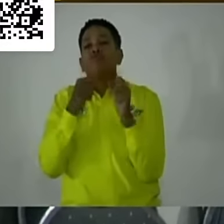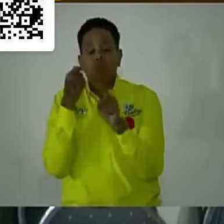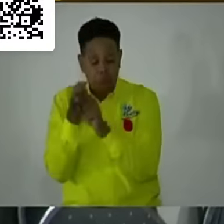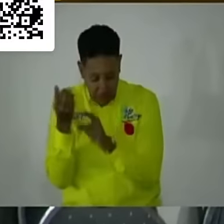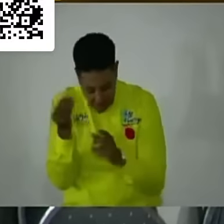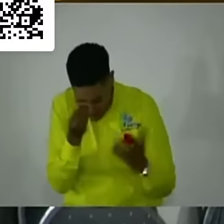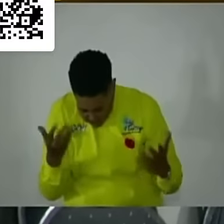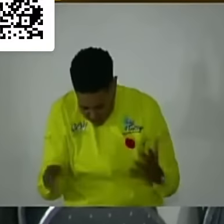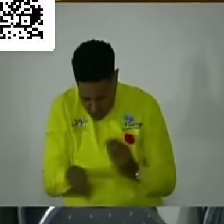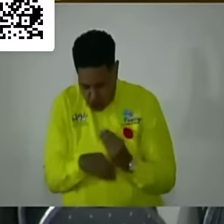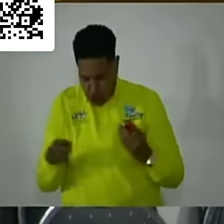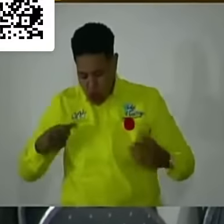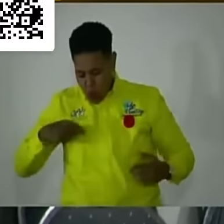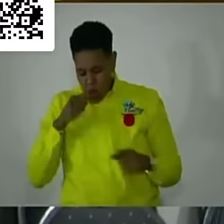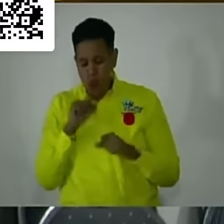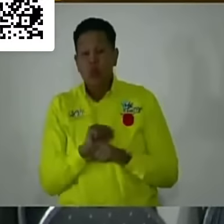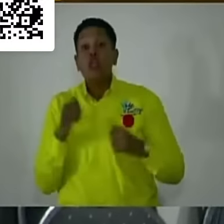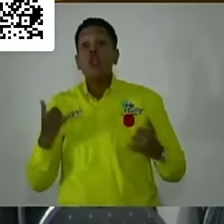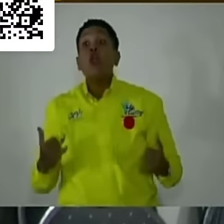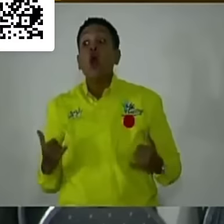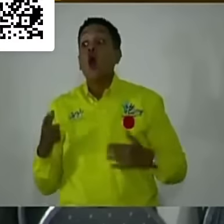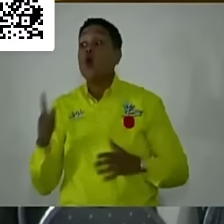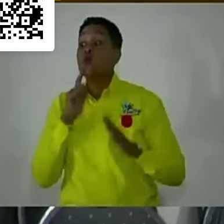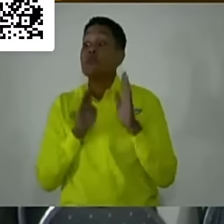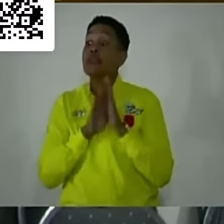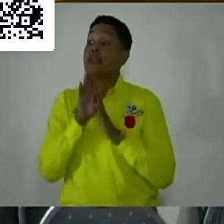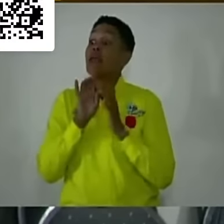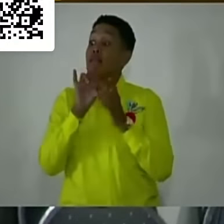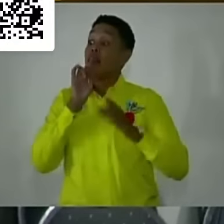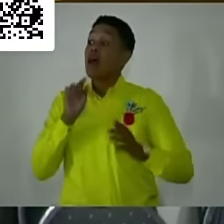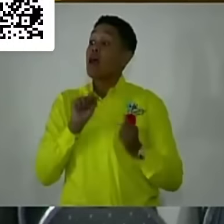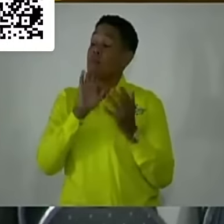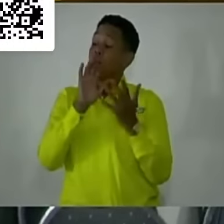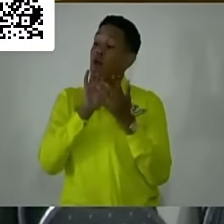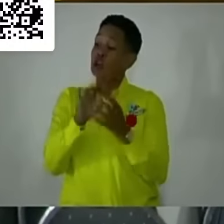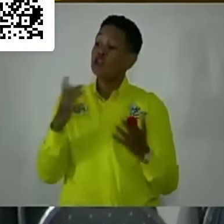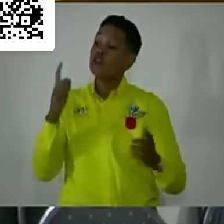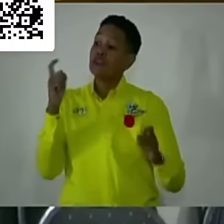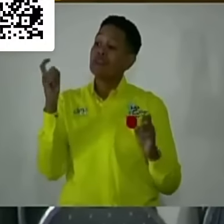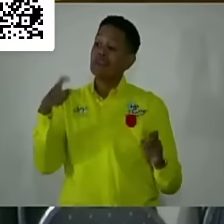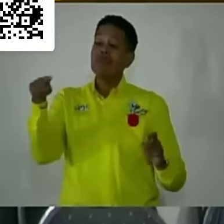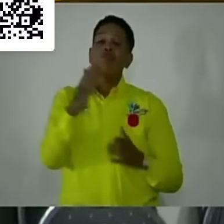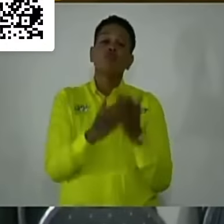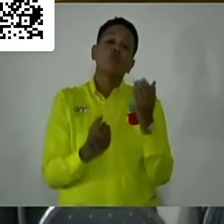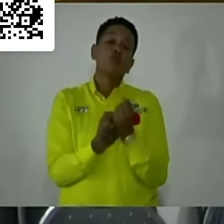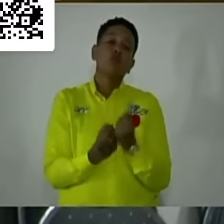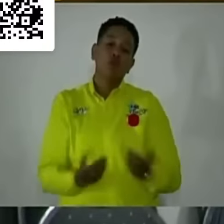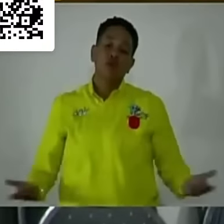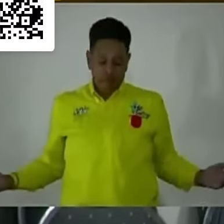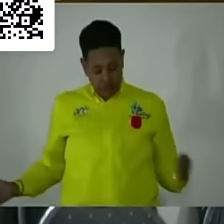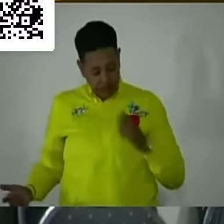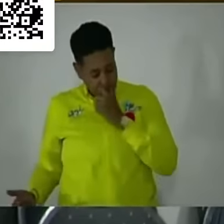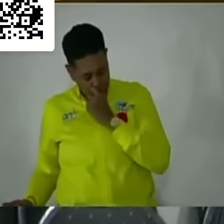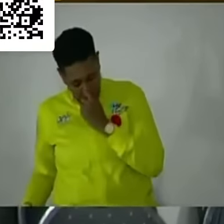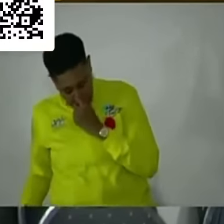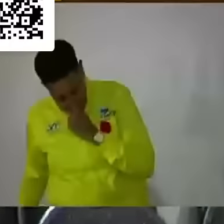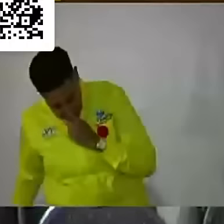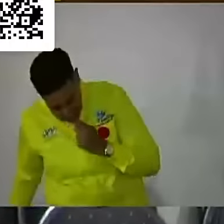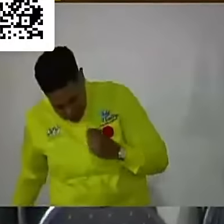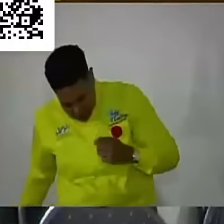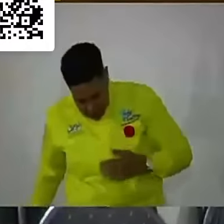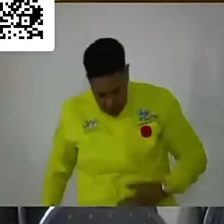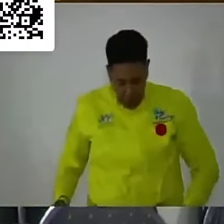impacted. And we are now developing an approach to giving them support. Now, I've spoken today, this